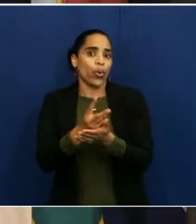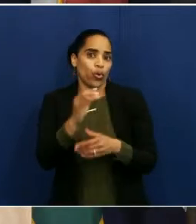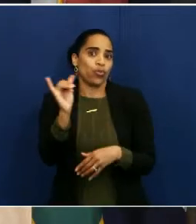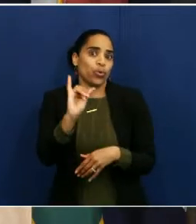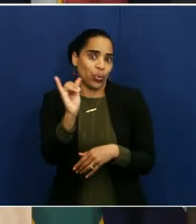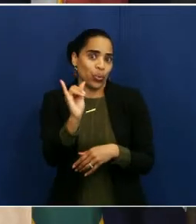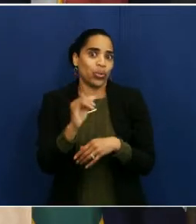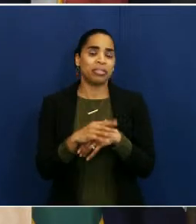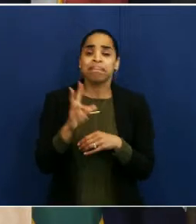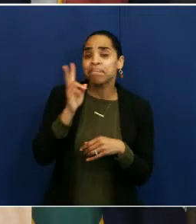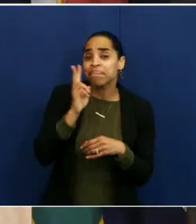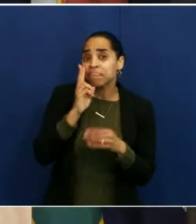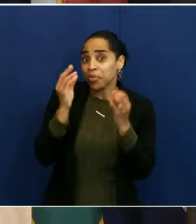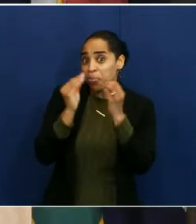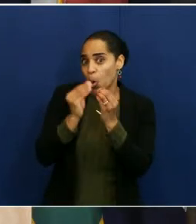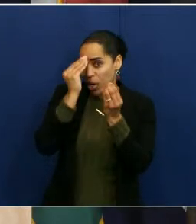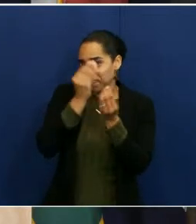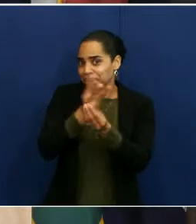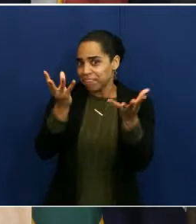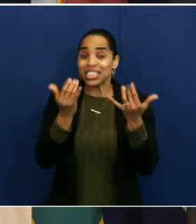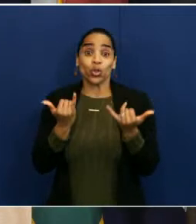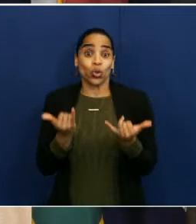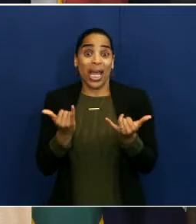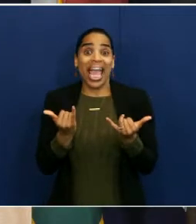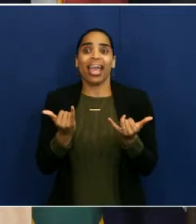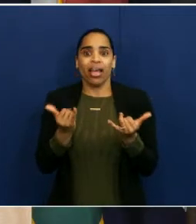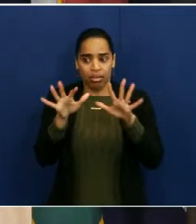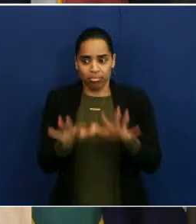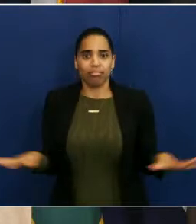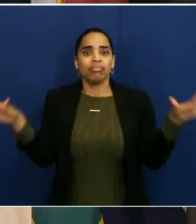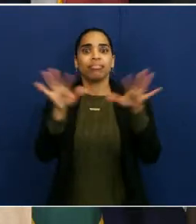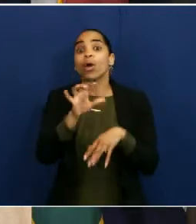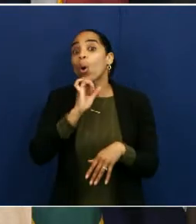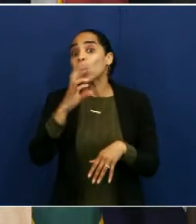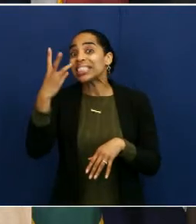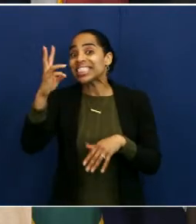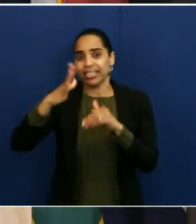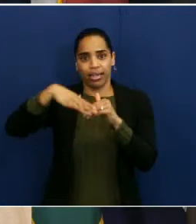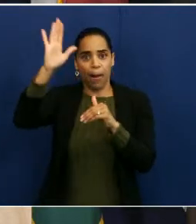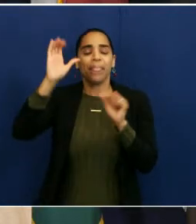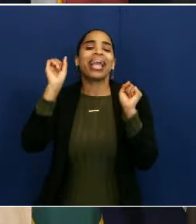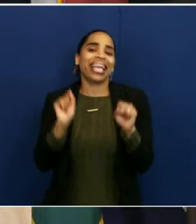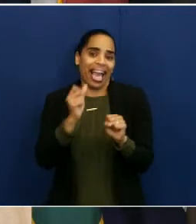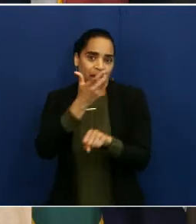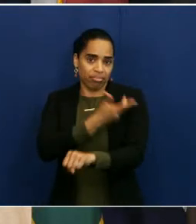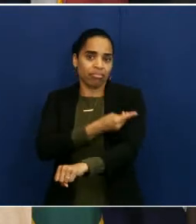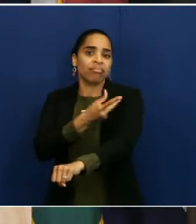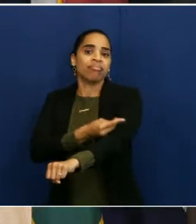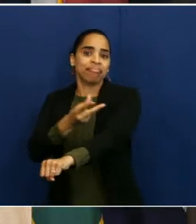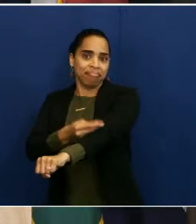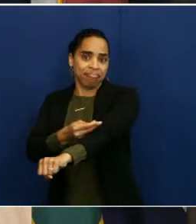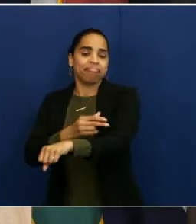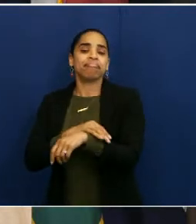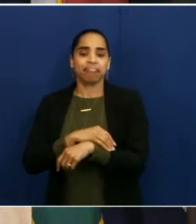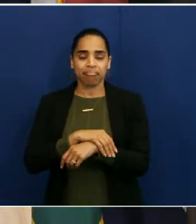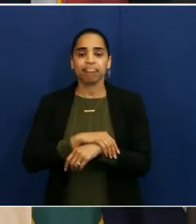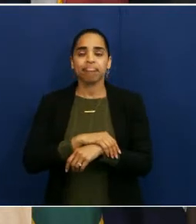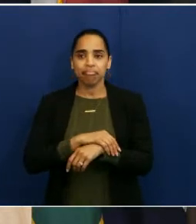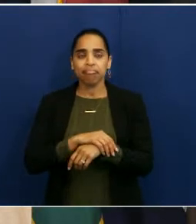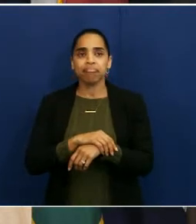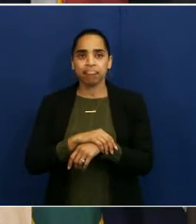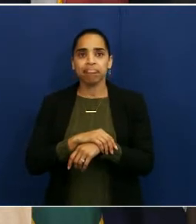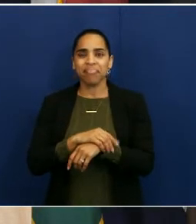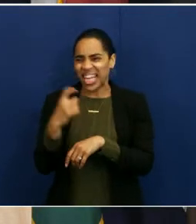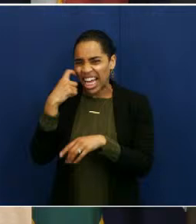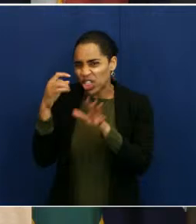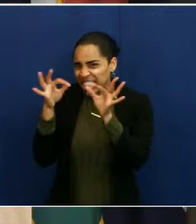has vaccines available for them. But today, 16 and older, and we are,